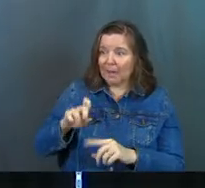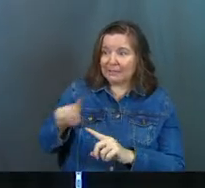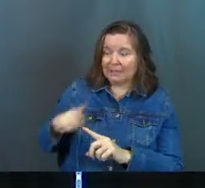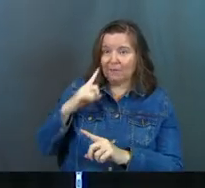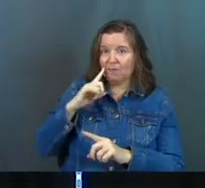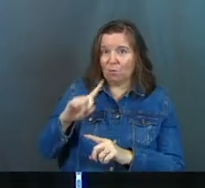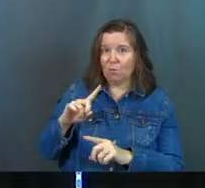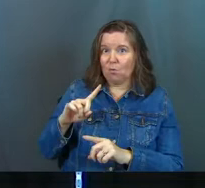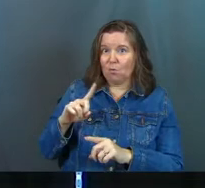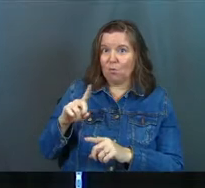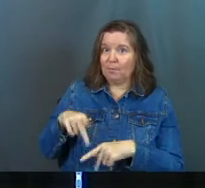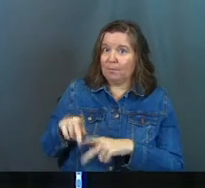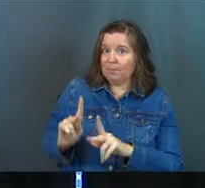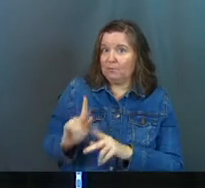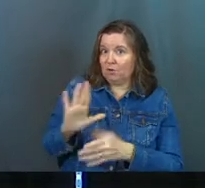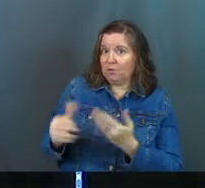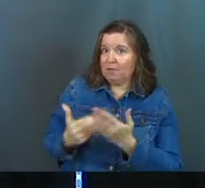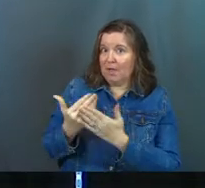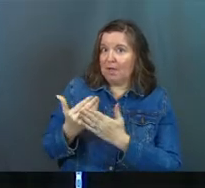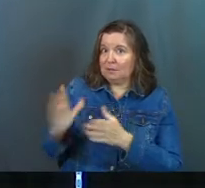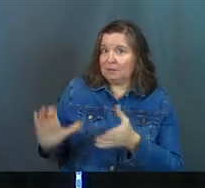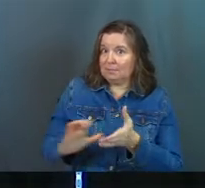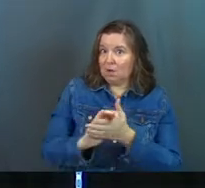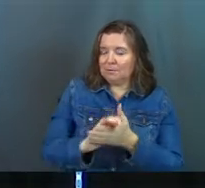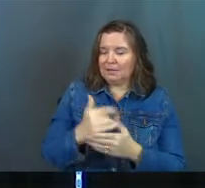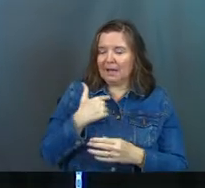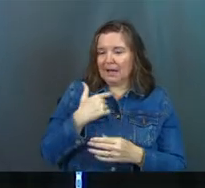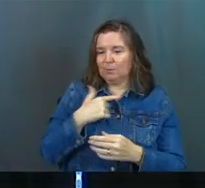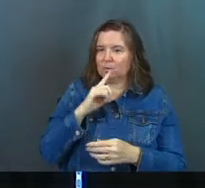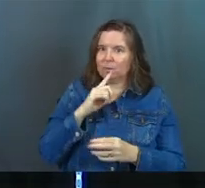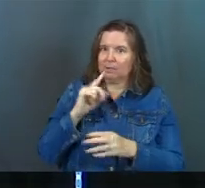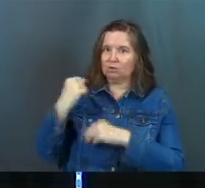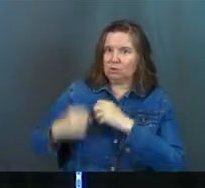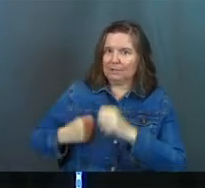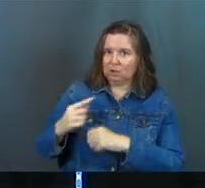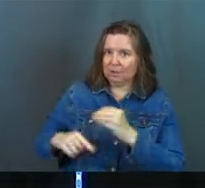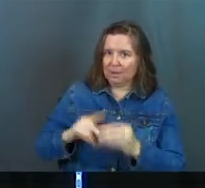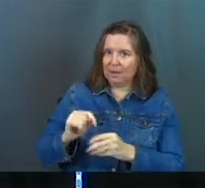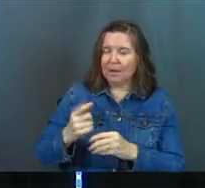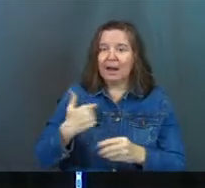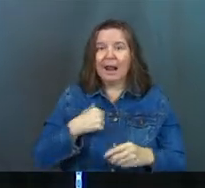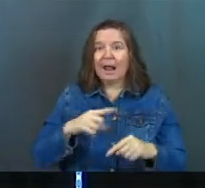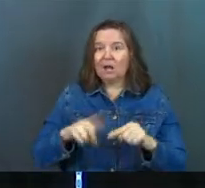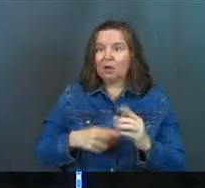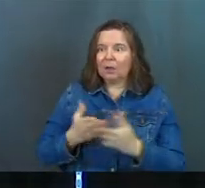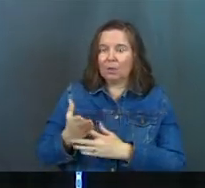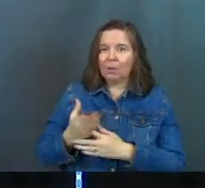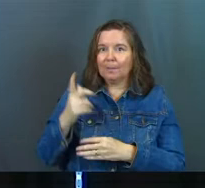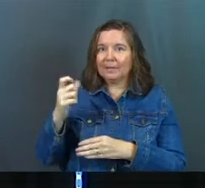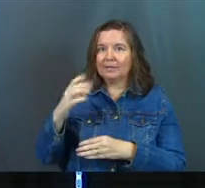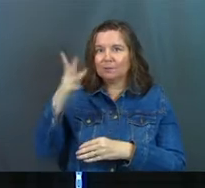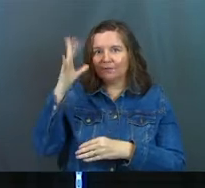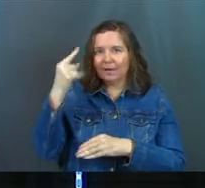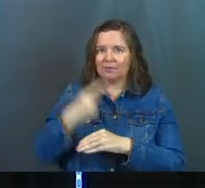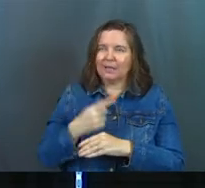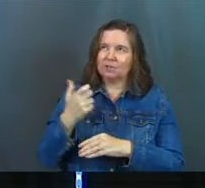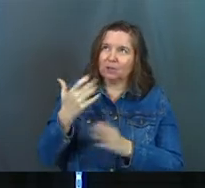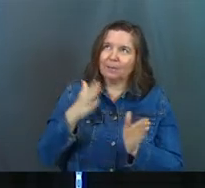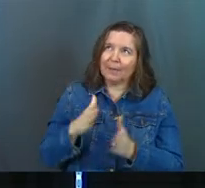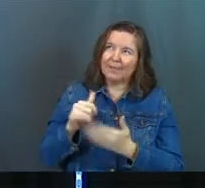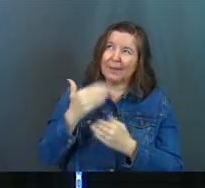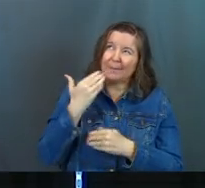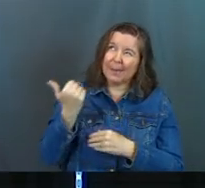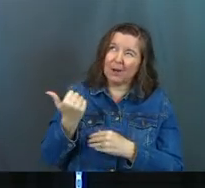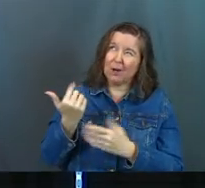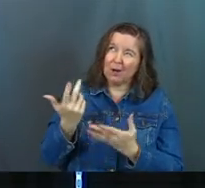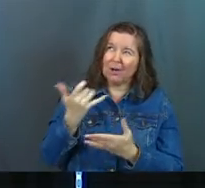him for her hand in marriage. And I was being super traditional about it. And I couldn't get through because it was Father's Day. I should have planned